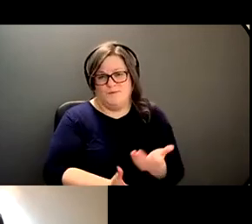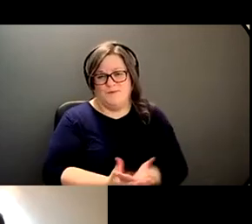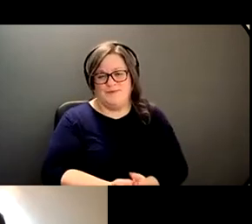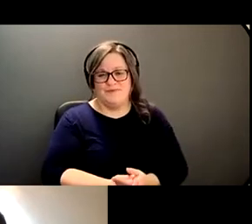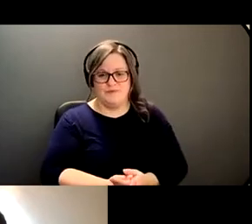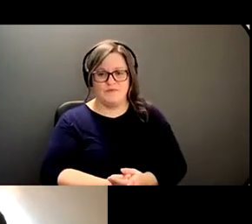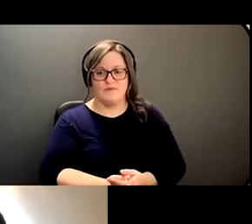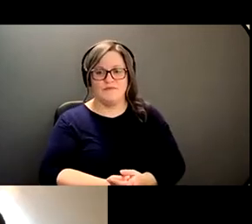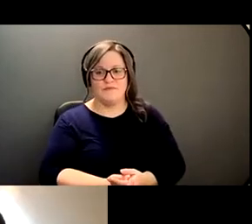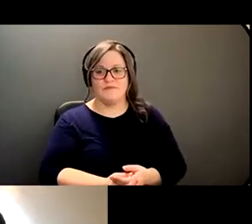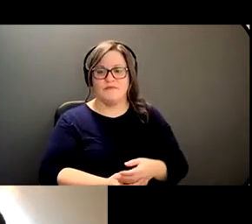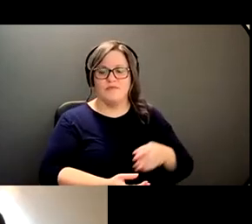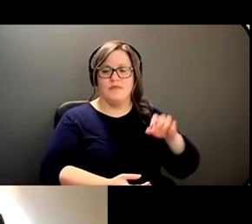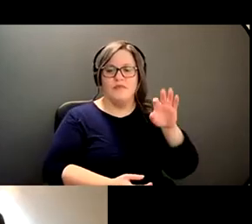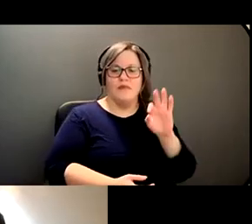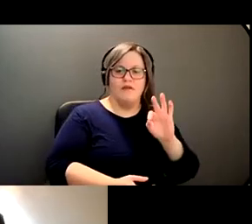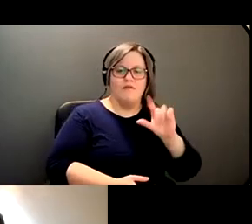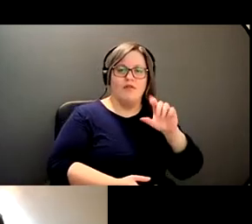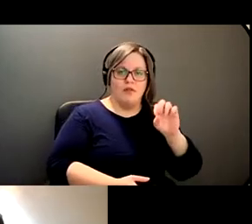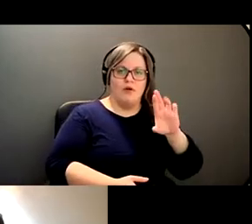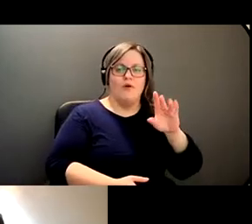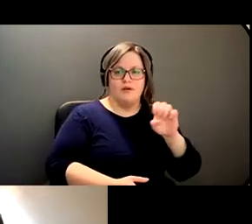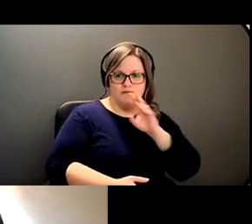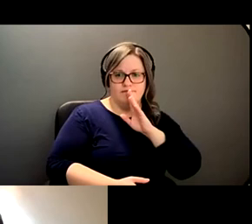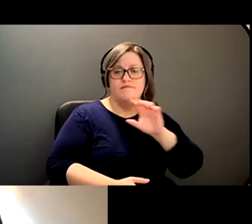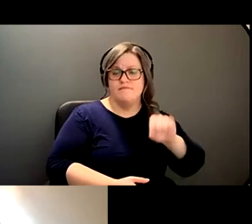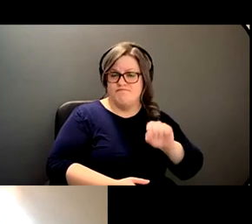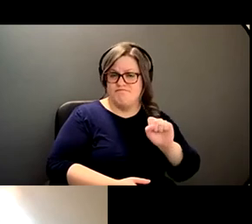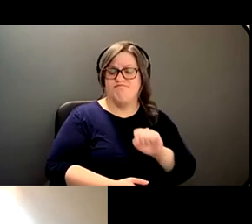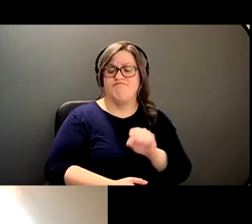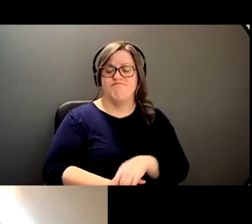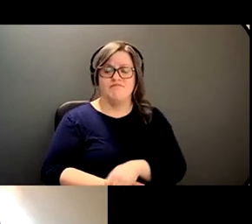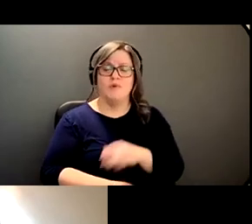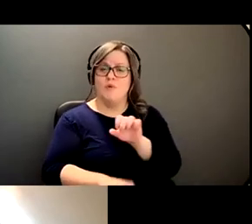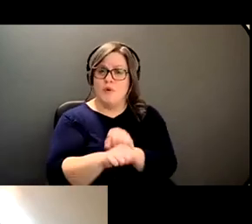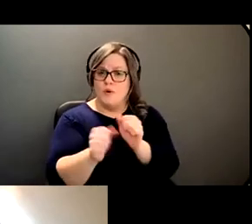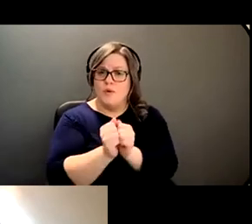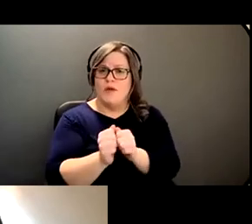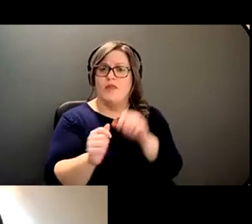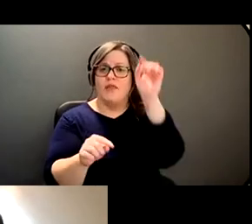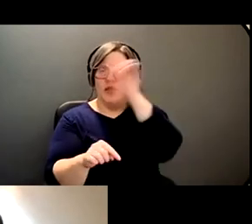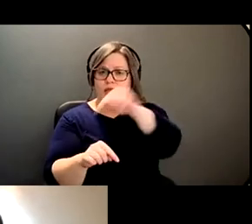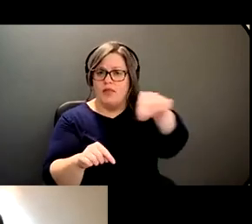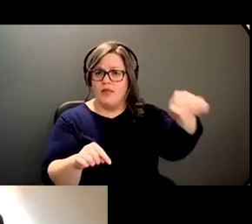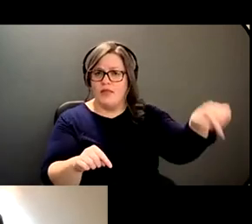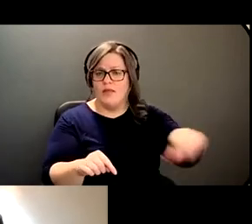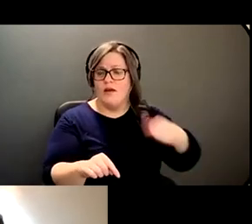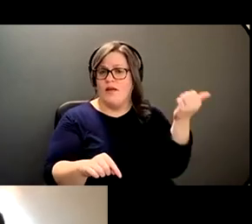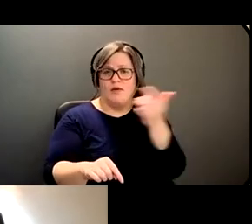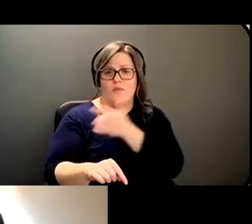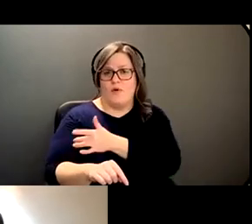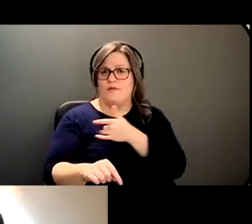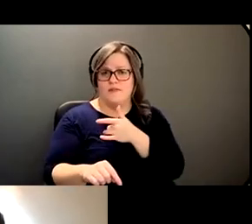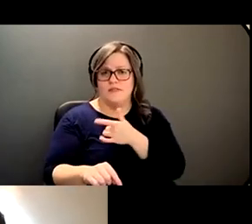Yeah, I've actually personally seen that working with people from provinces where you don't live, or